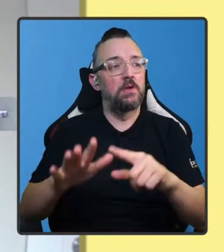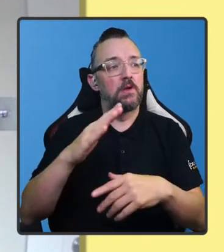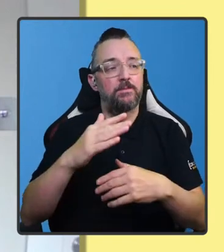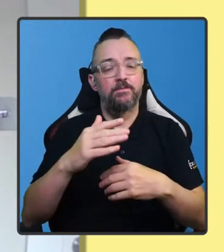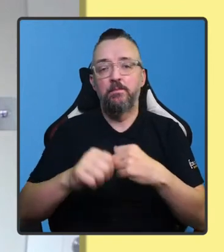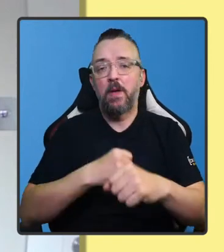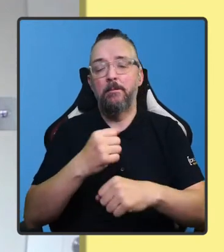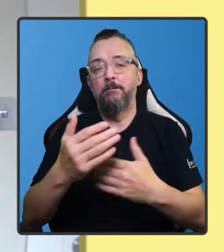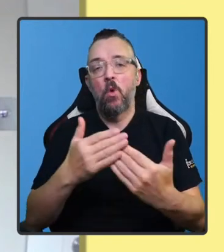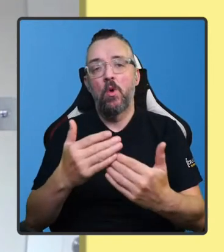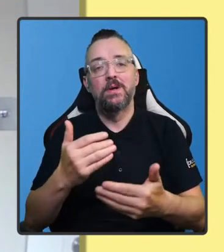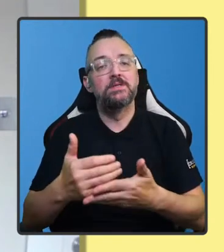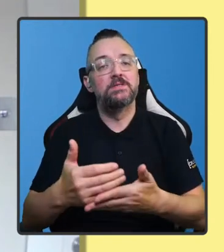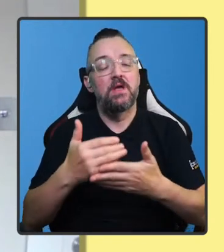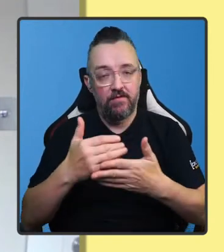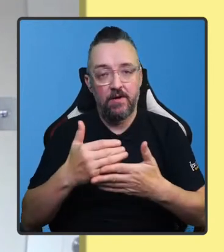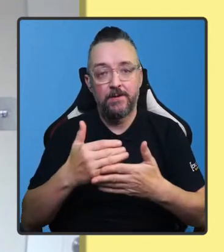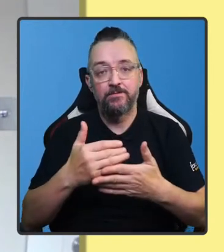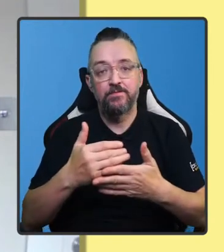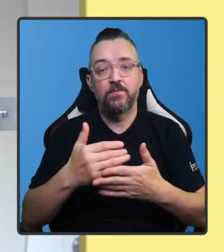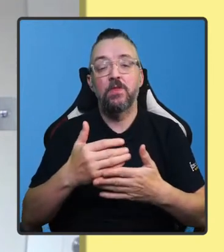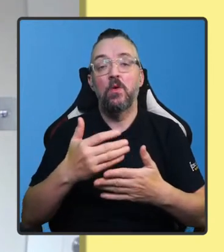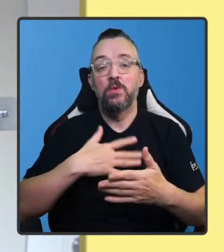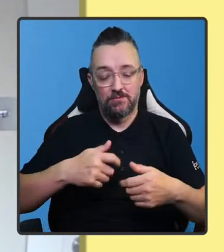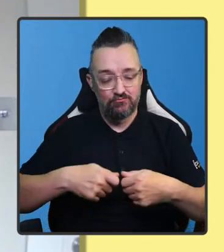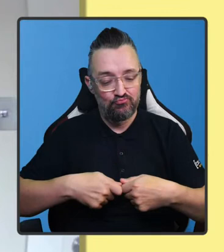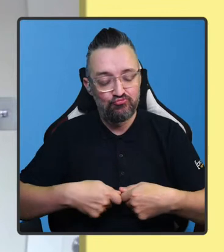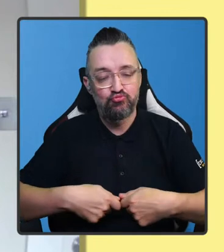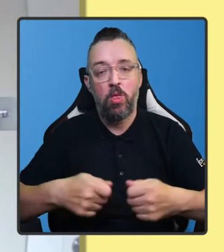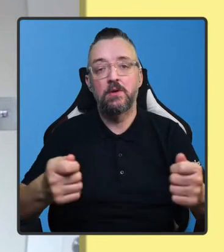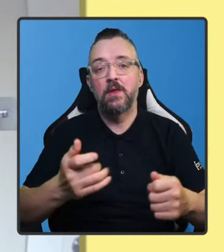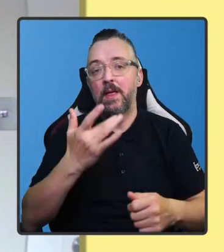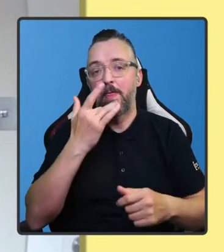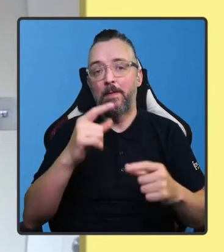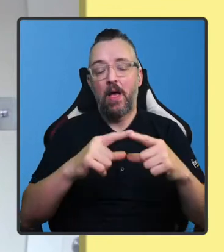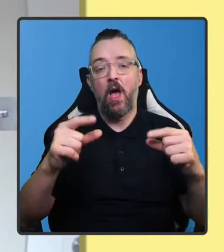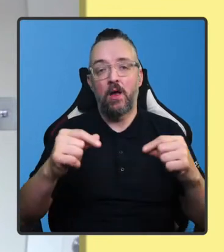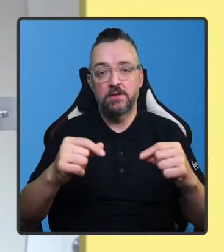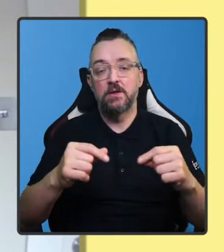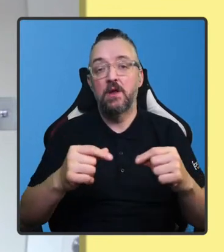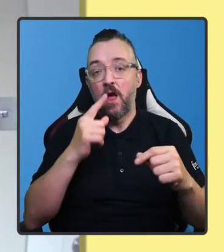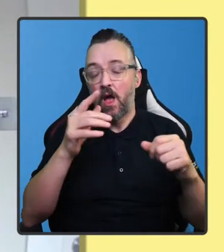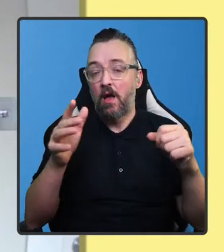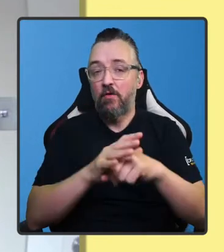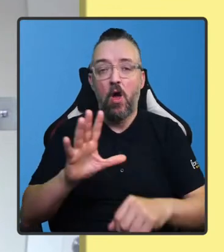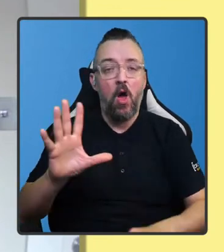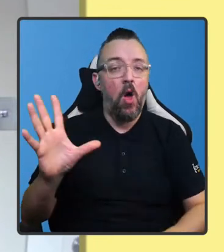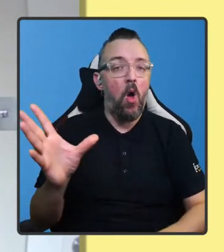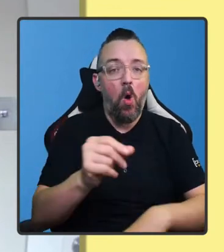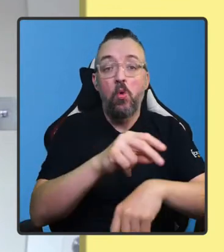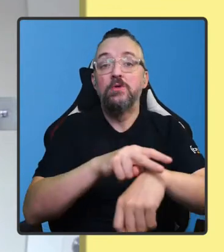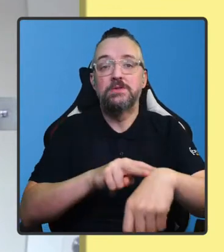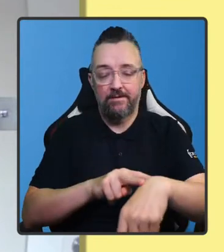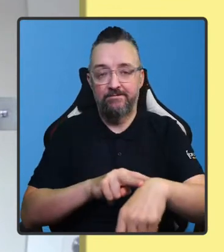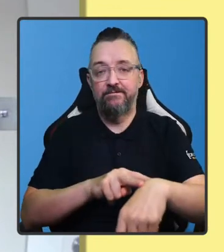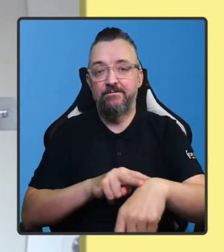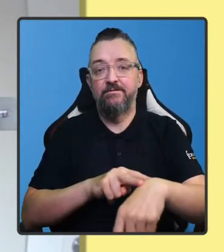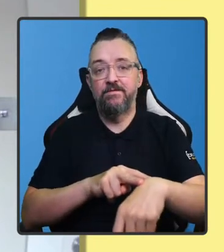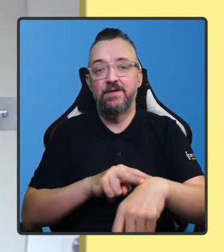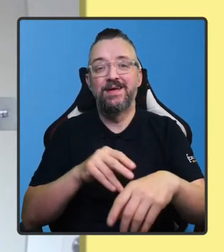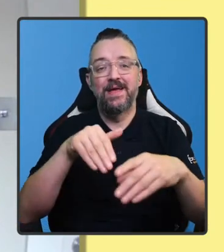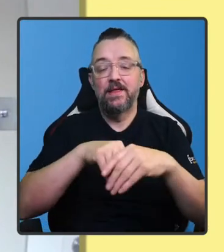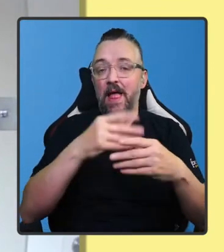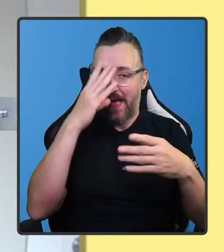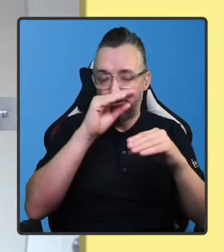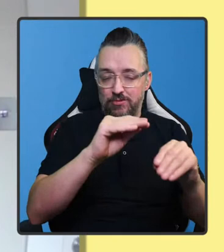women and girls, and extend the rollout of the Pink Card Initiative to encompass all staff working in education and frontline emergency